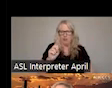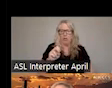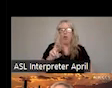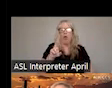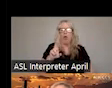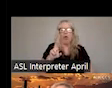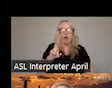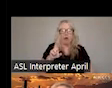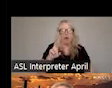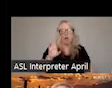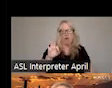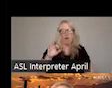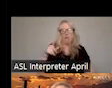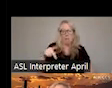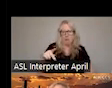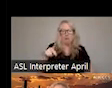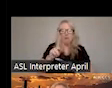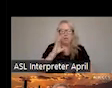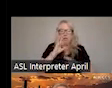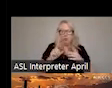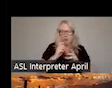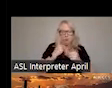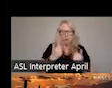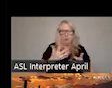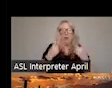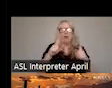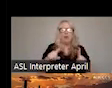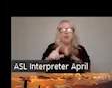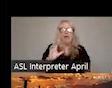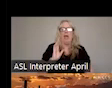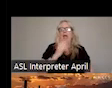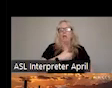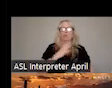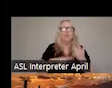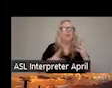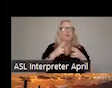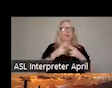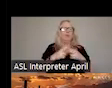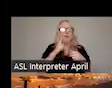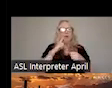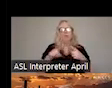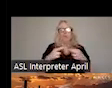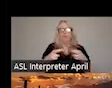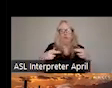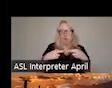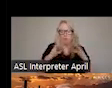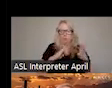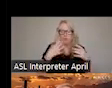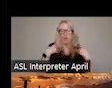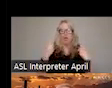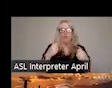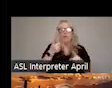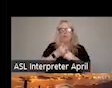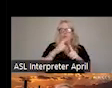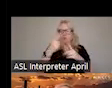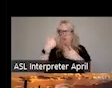RFPs to make that happen. And what we did is our what are known as regional behavioral health authorities, which are responsible for